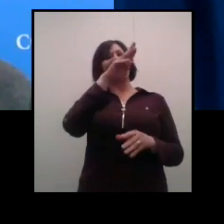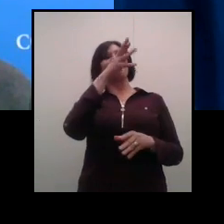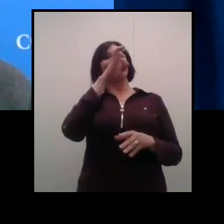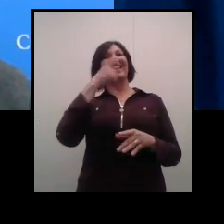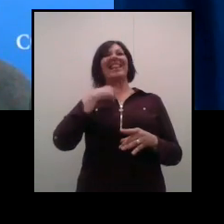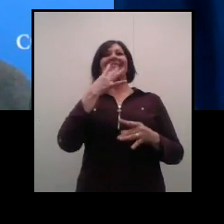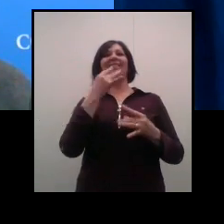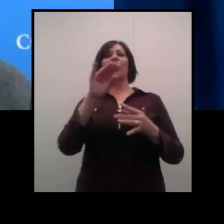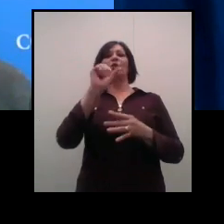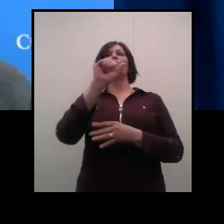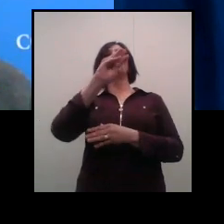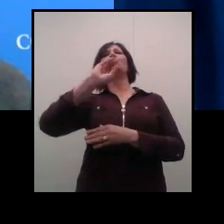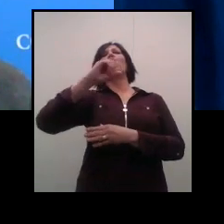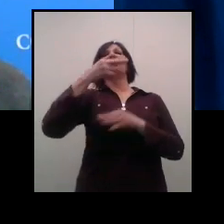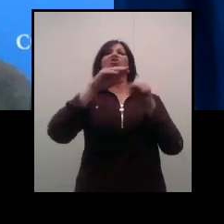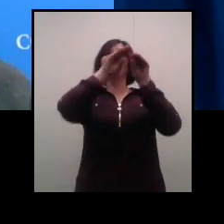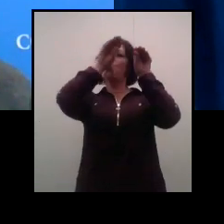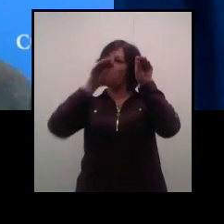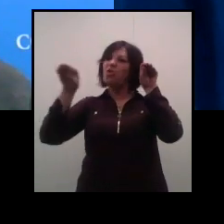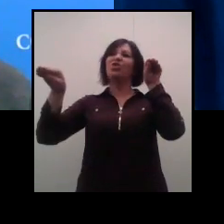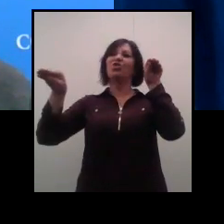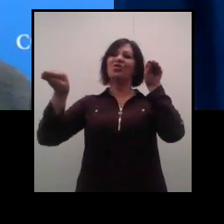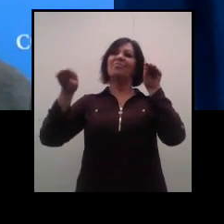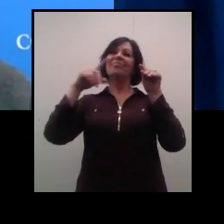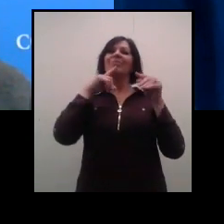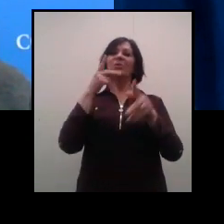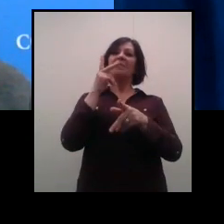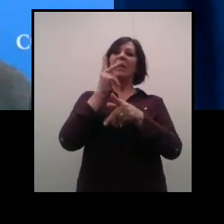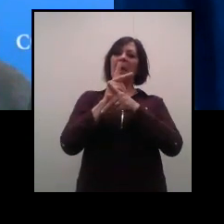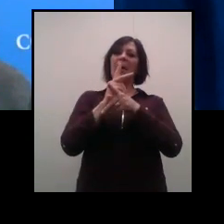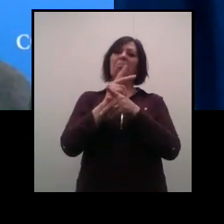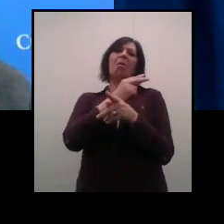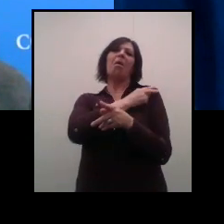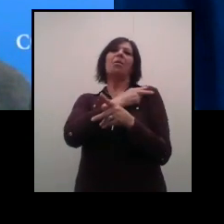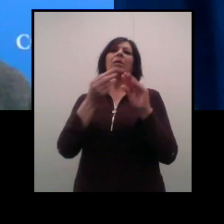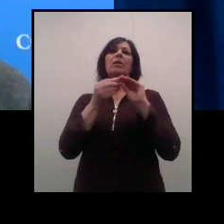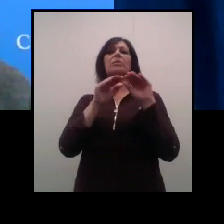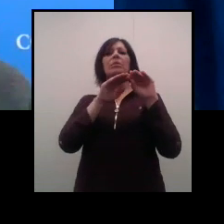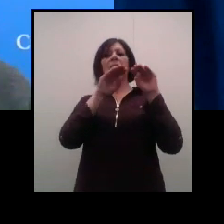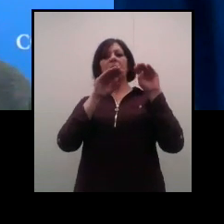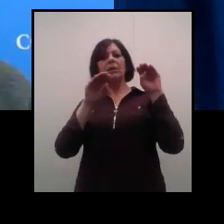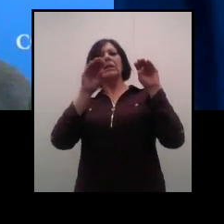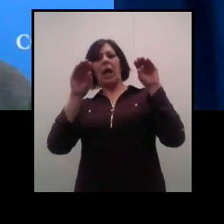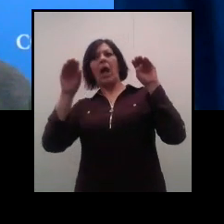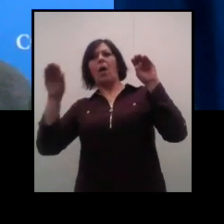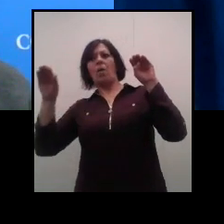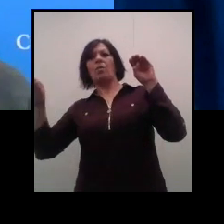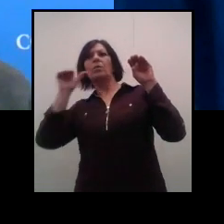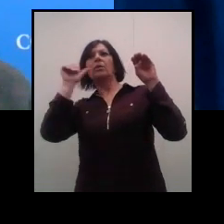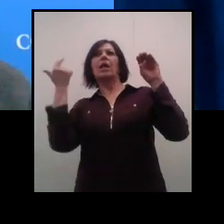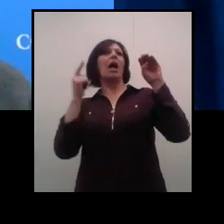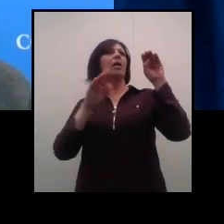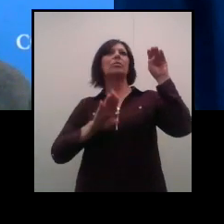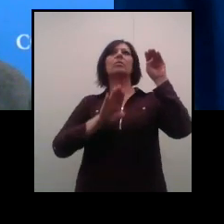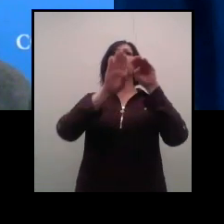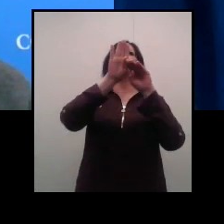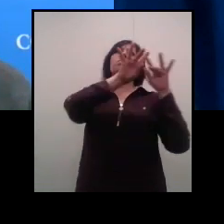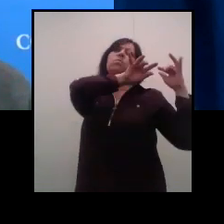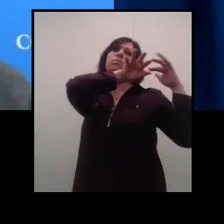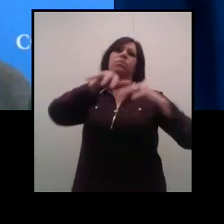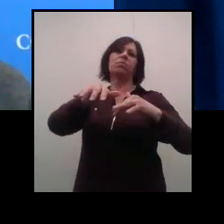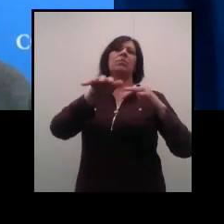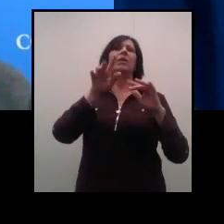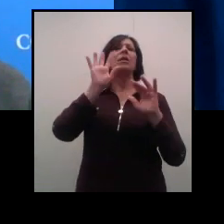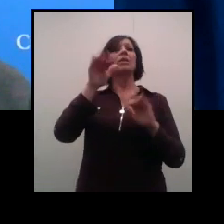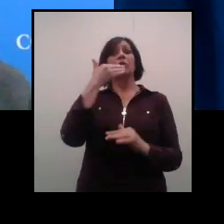say, so that we've kept our hospitalization numbers down so our hospitals aren't flooded. That's a good thing, and we'll talk a little bit more